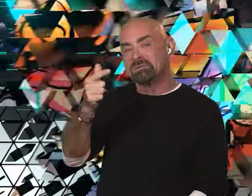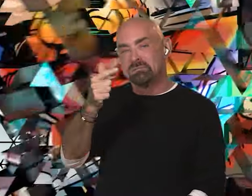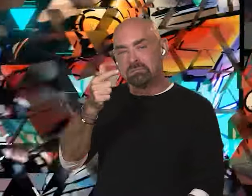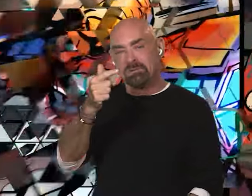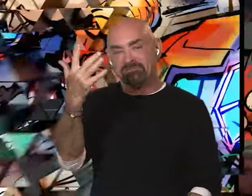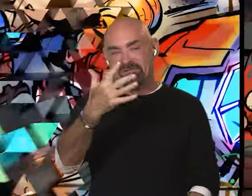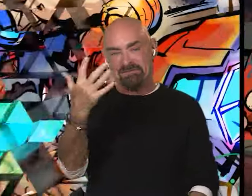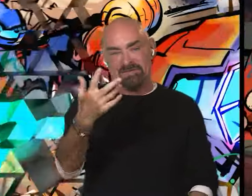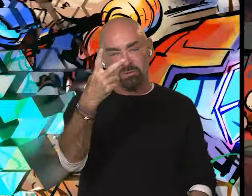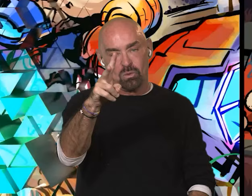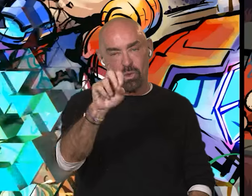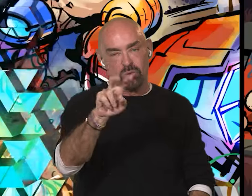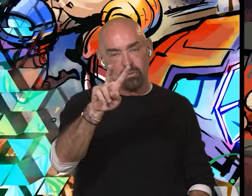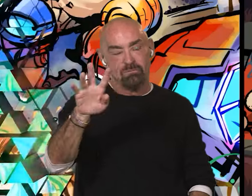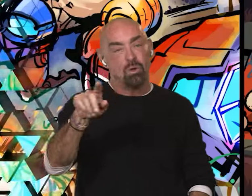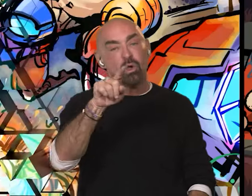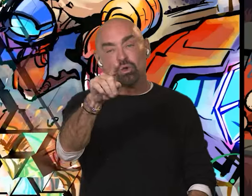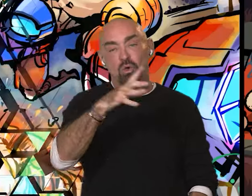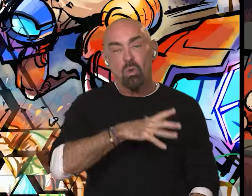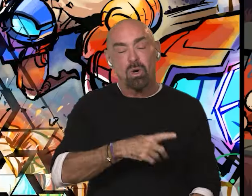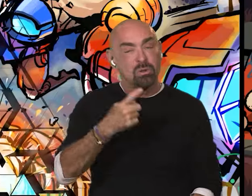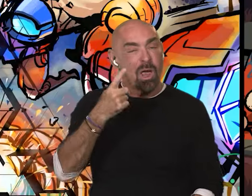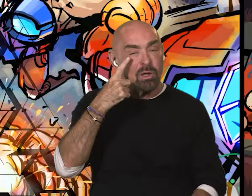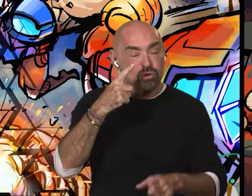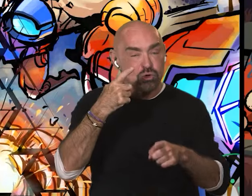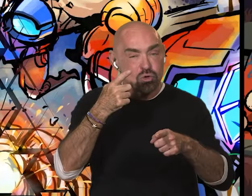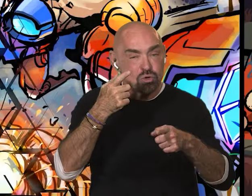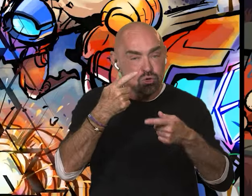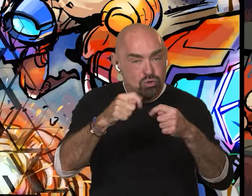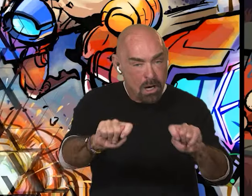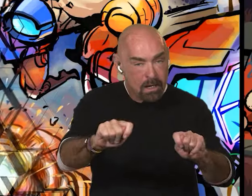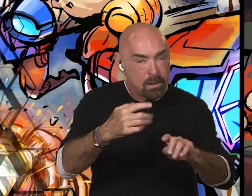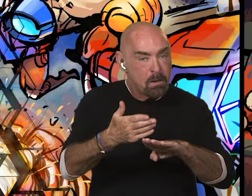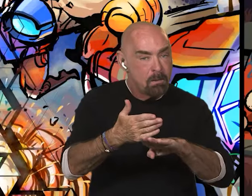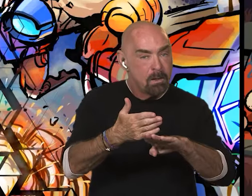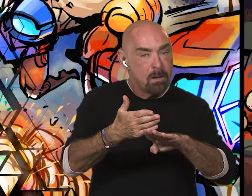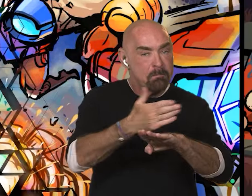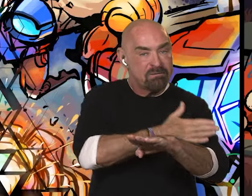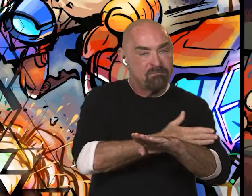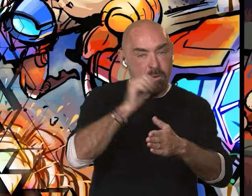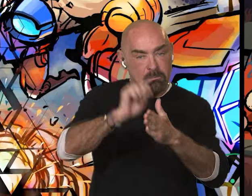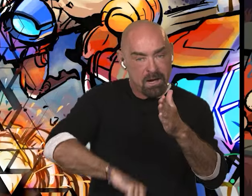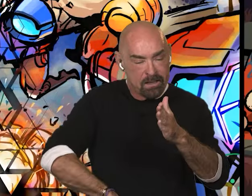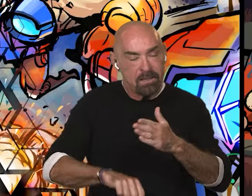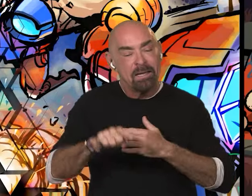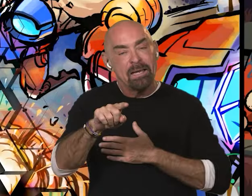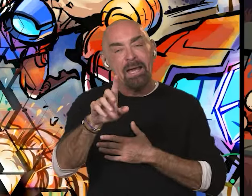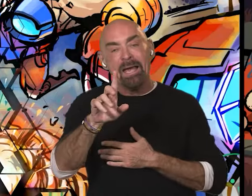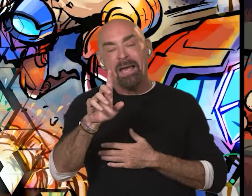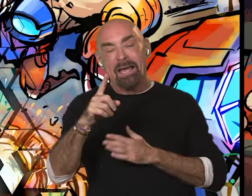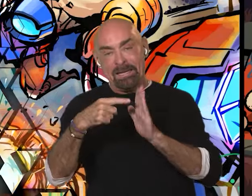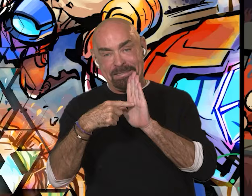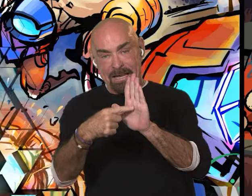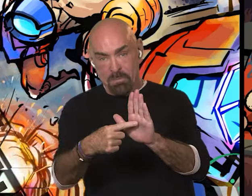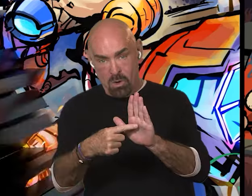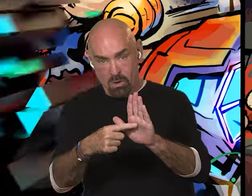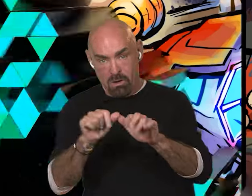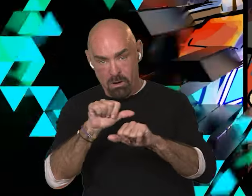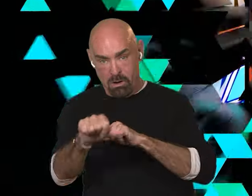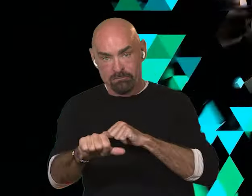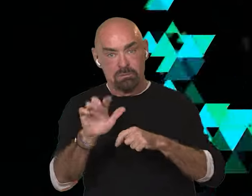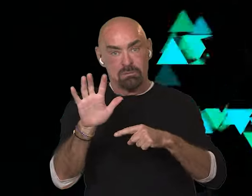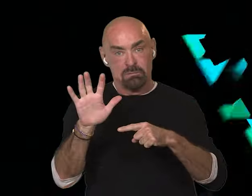2024. If you like to try before you buy, then good news. Every game in this next section has a demo attached that you can play after the show.